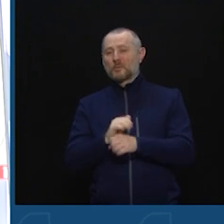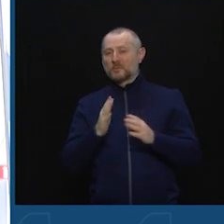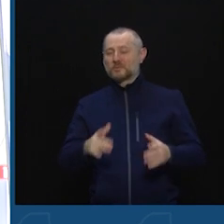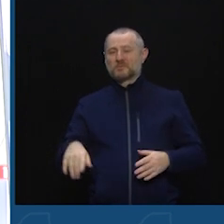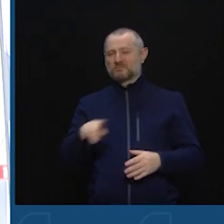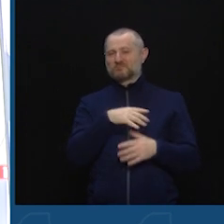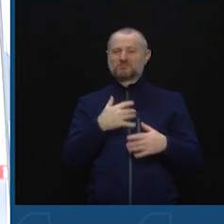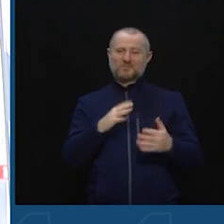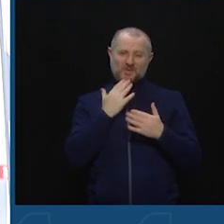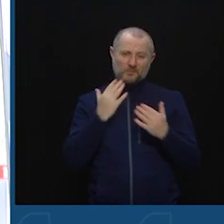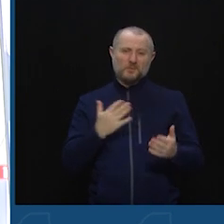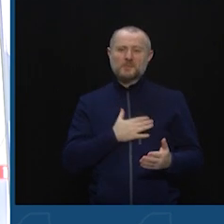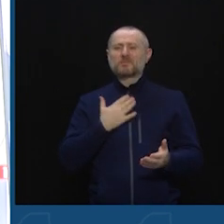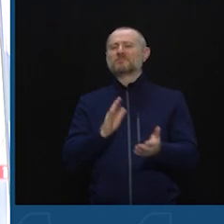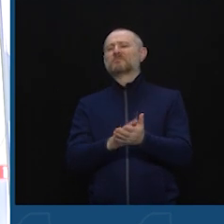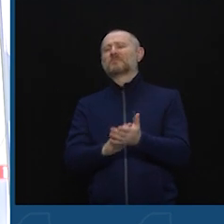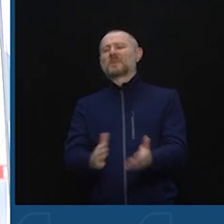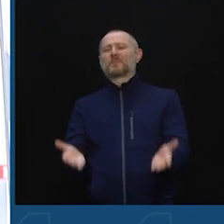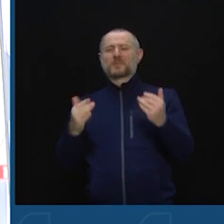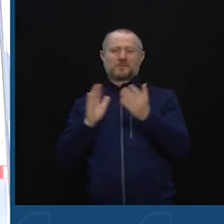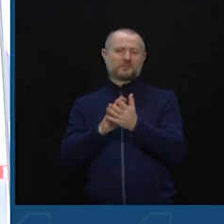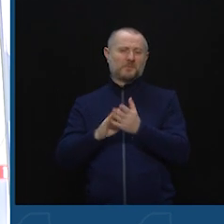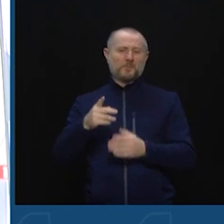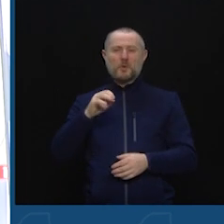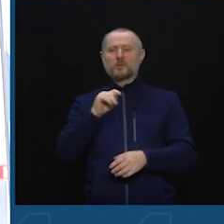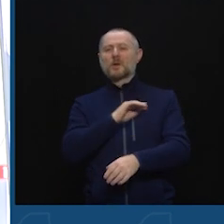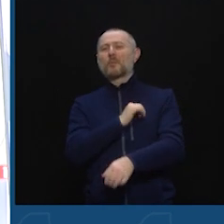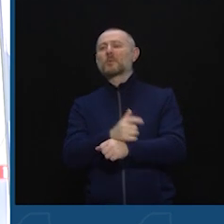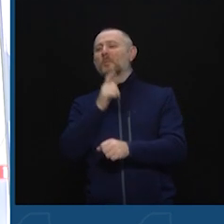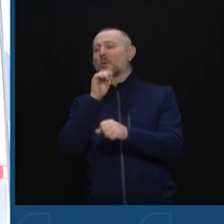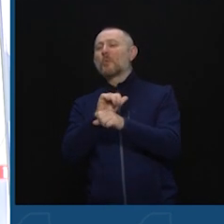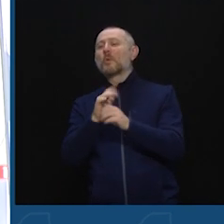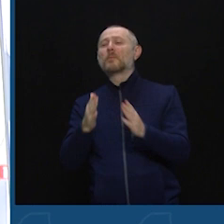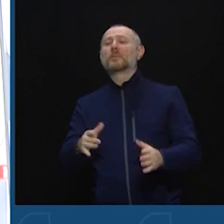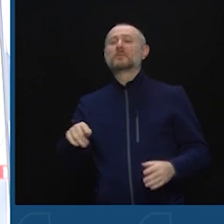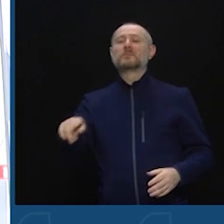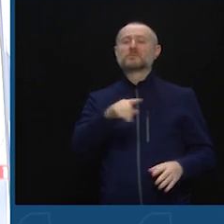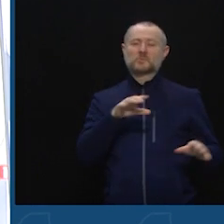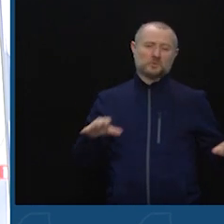round of applause to the Port Authority employees who makes it happen.